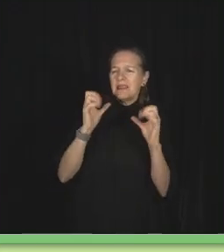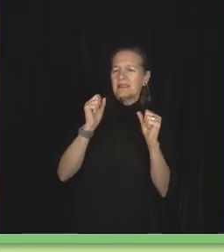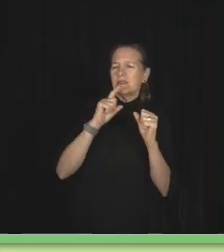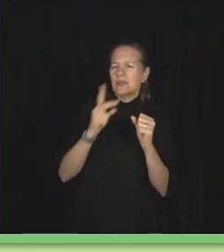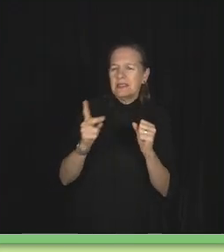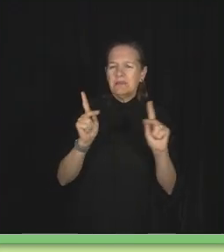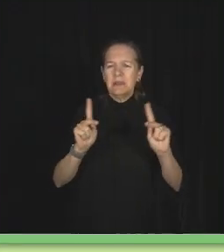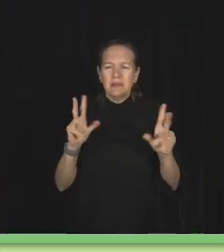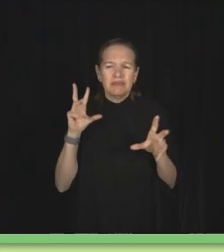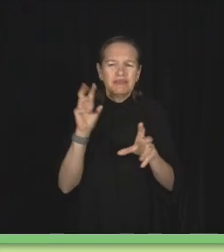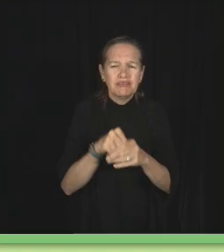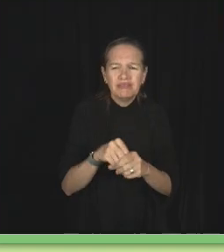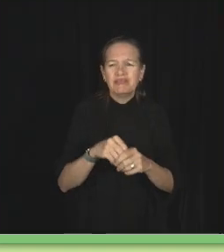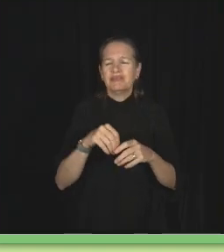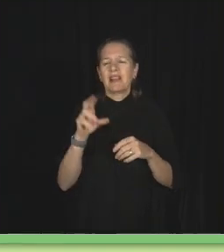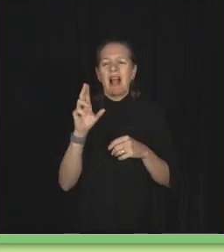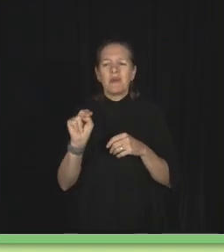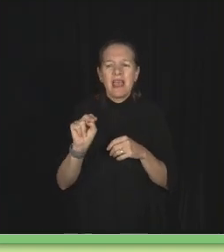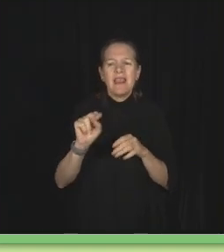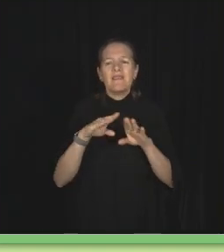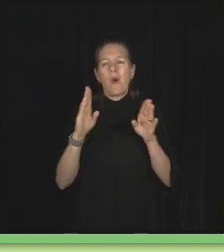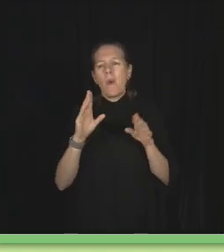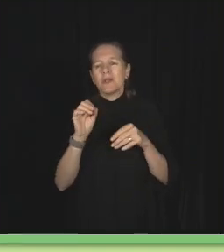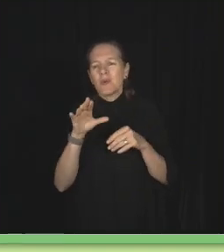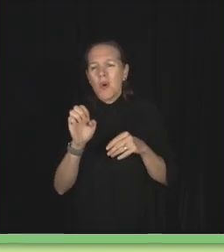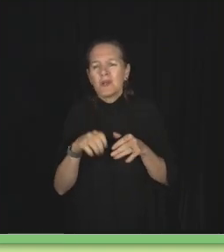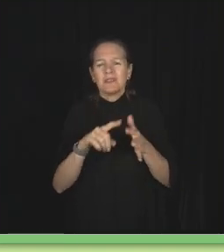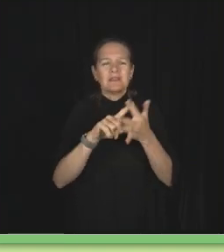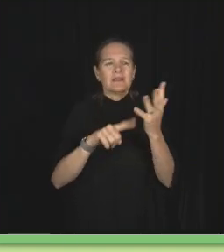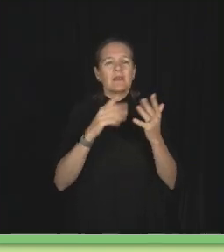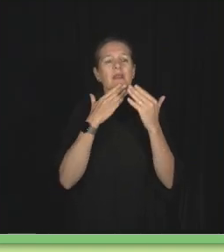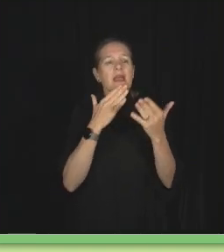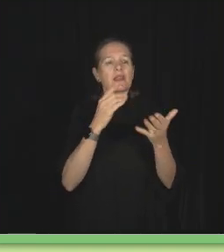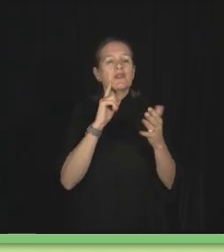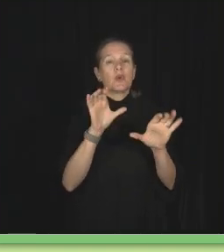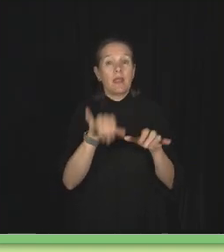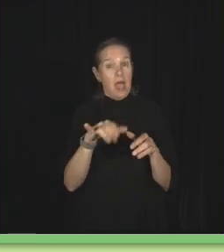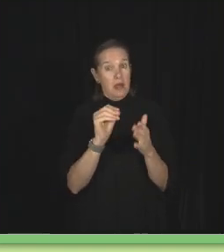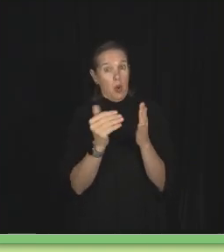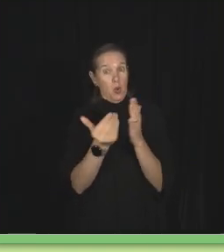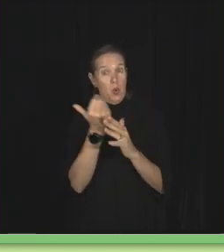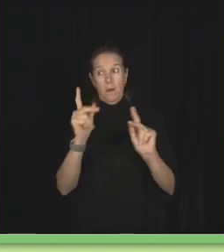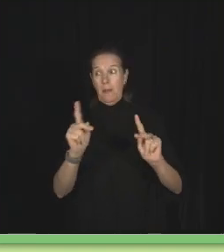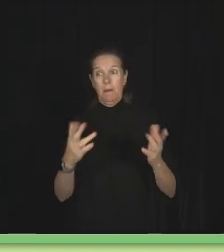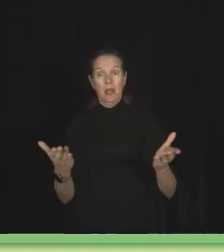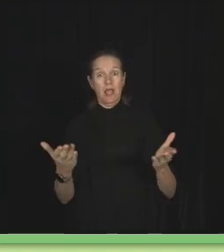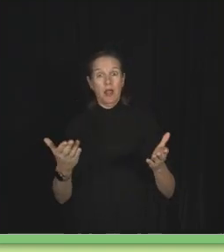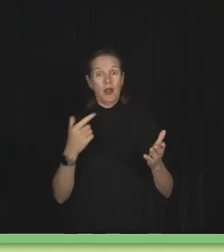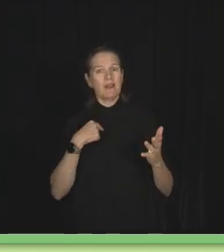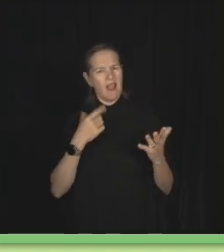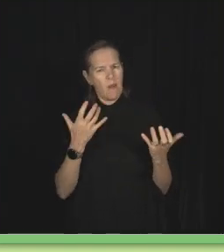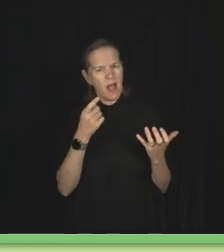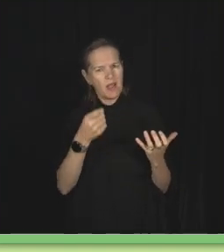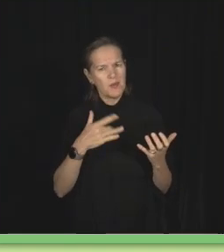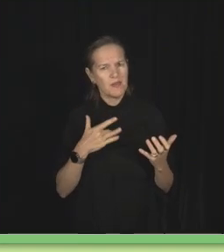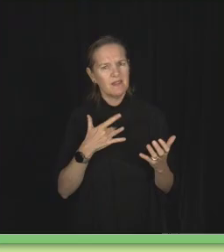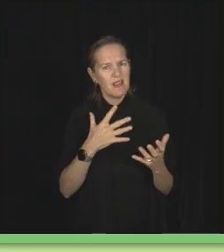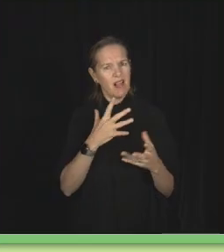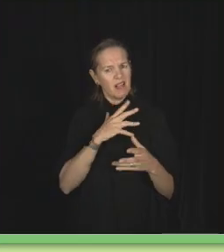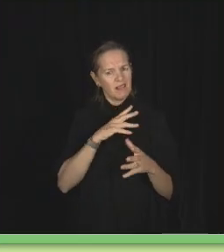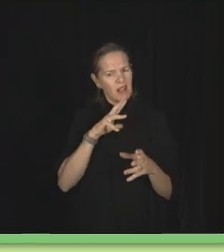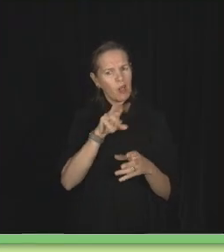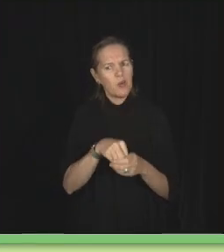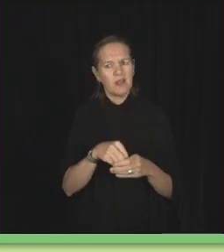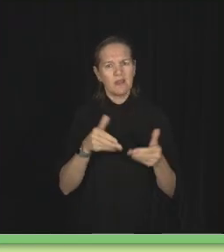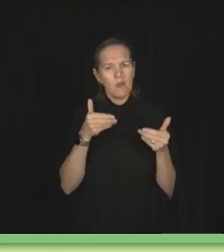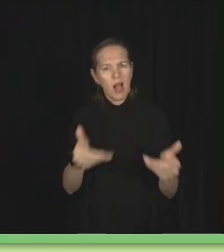participate in the cloud native and open source spirit. So thank you all for doing that. And for the folks that are new here, hope you feel welcome and included to celebrate with us